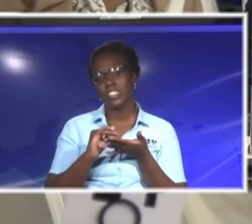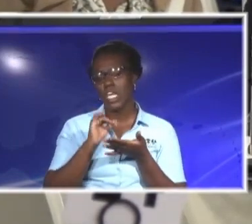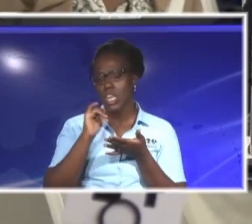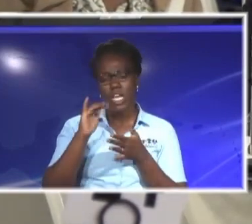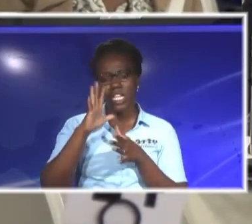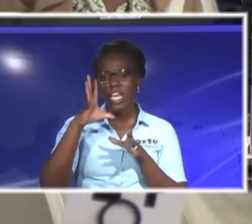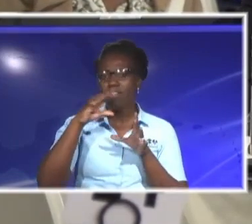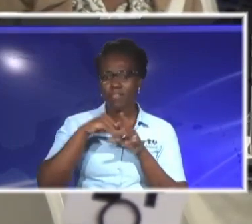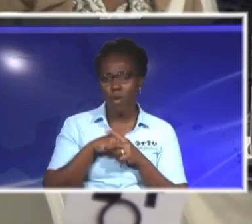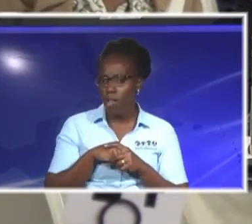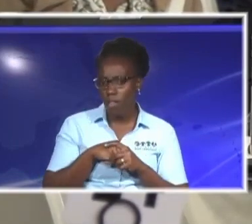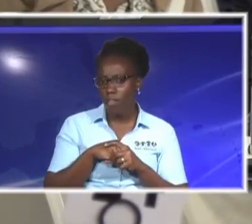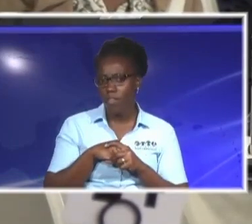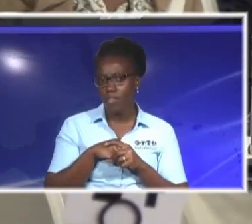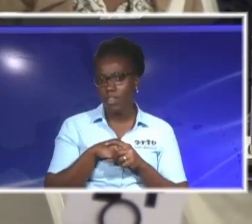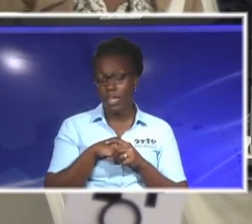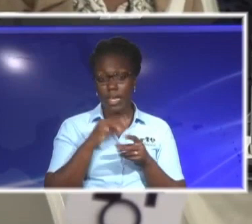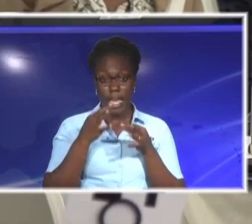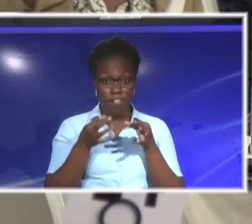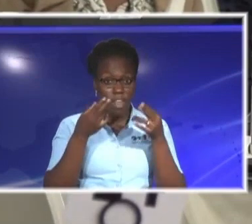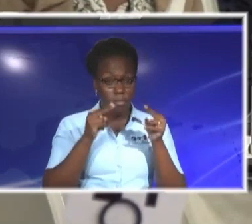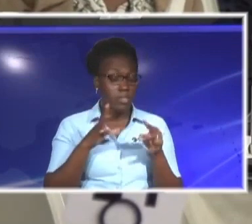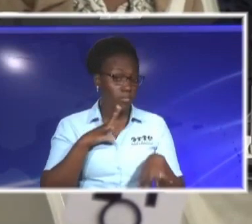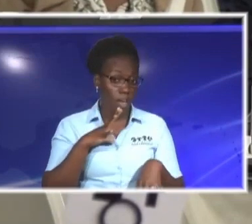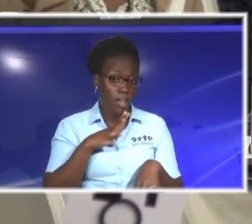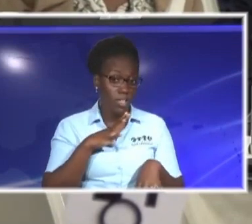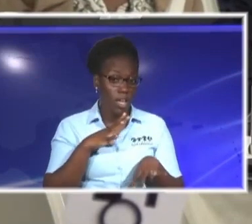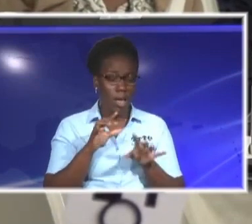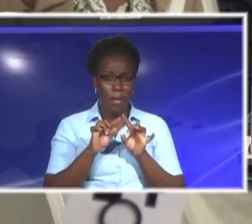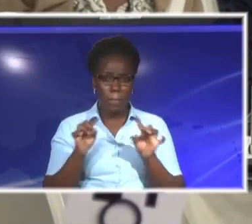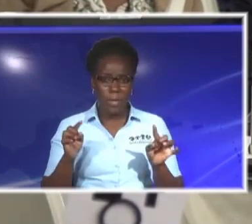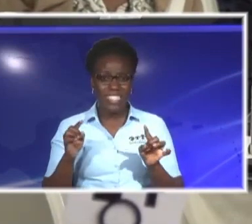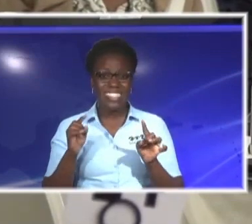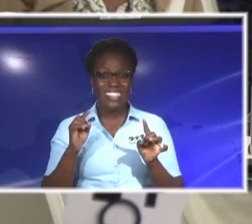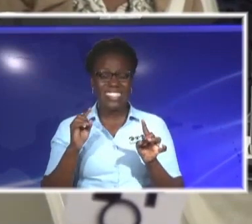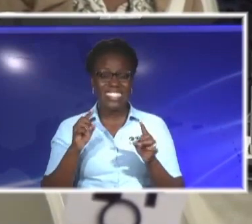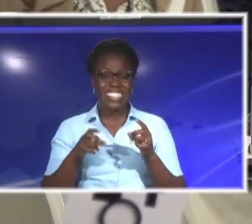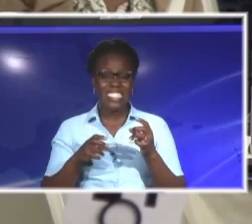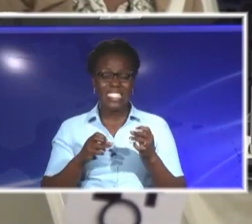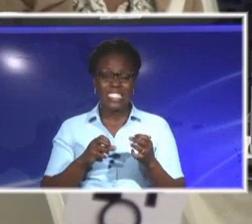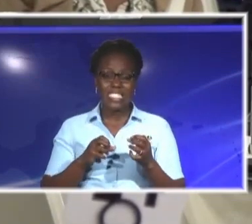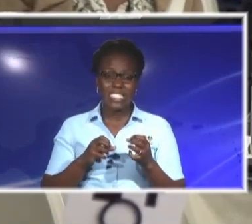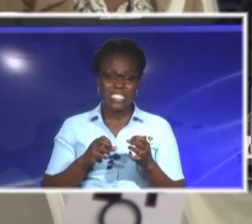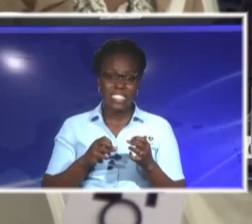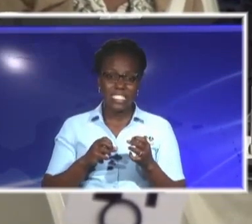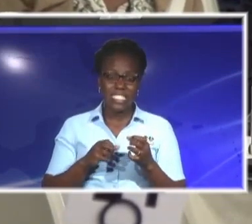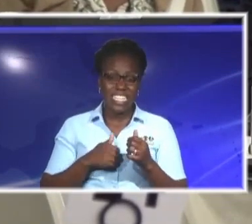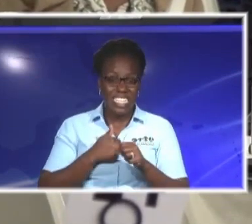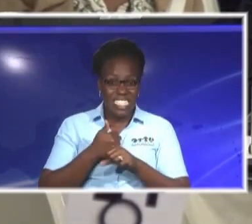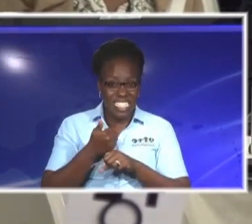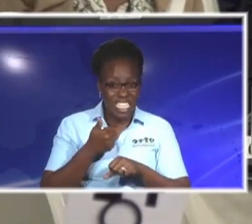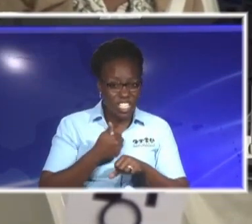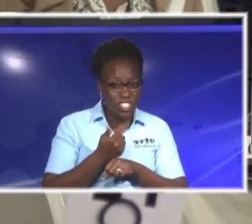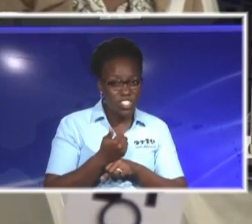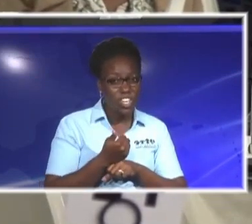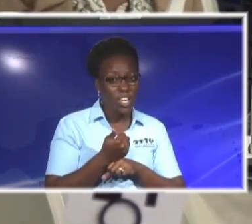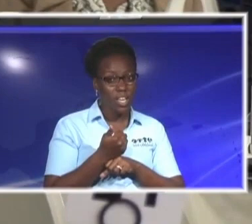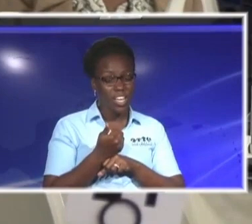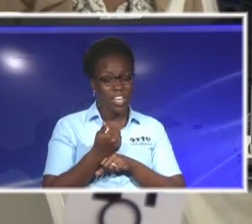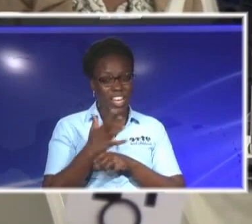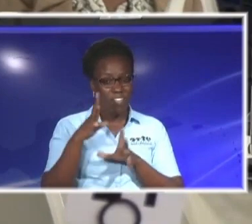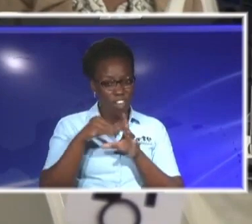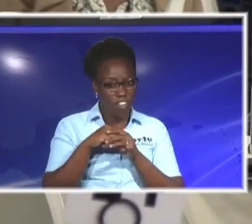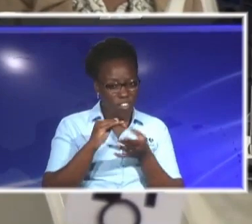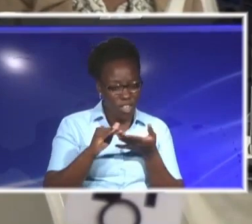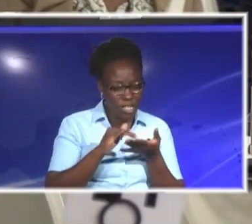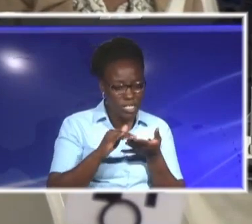it. If it happens, fine. But the danger of putting forgiveness in there is that sometime